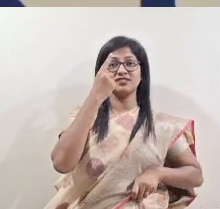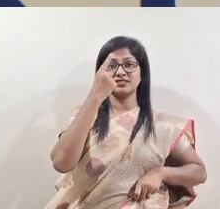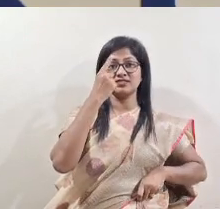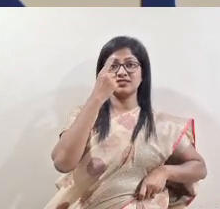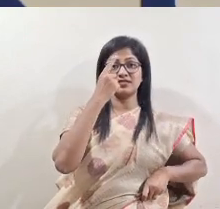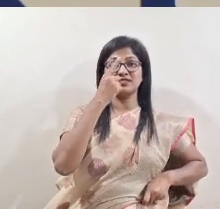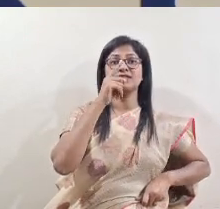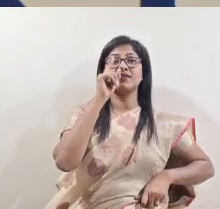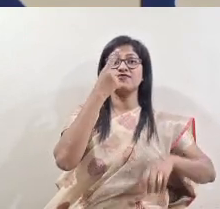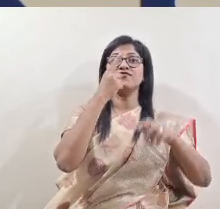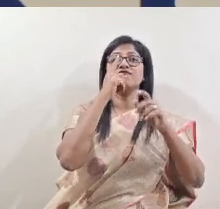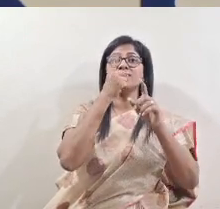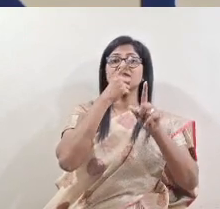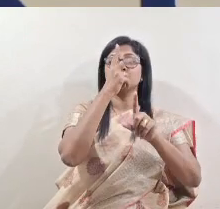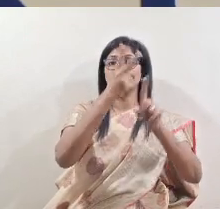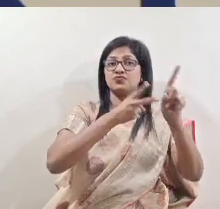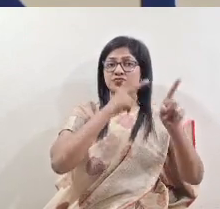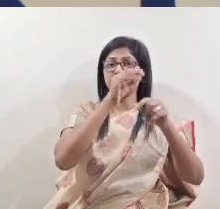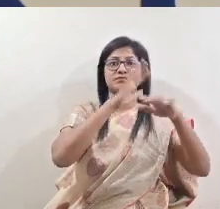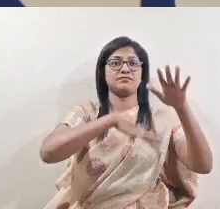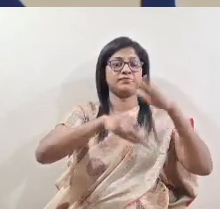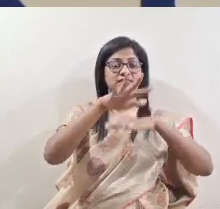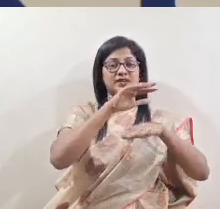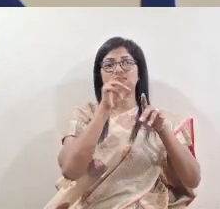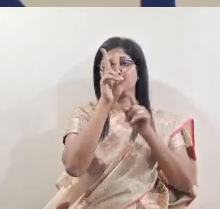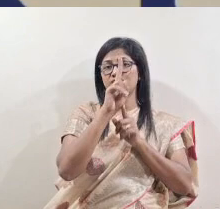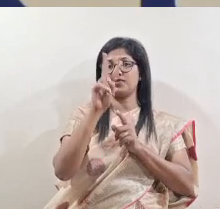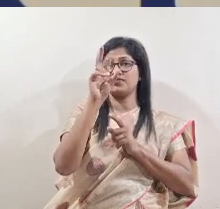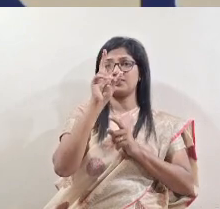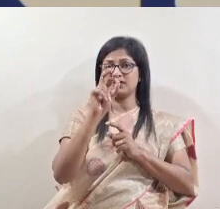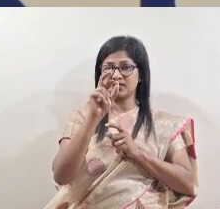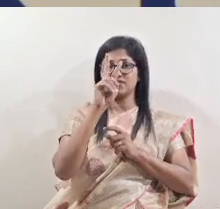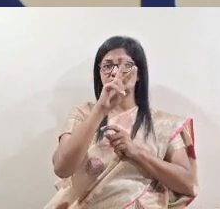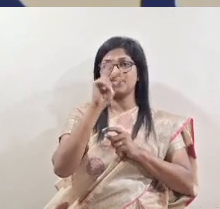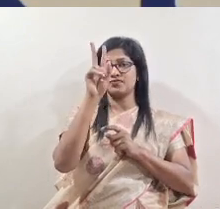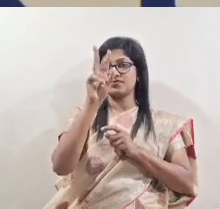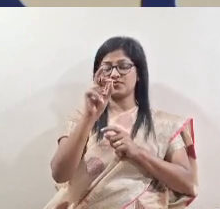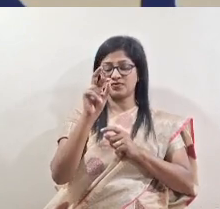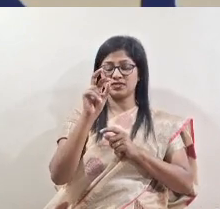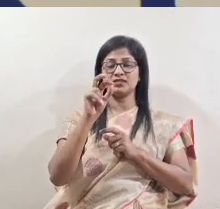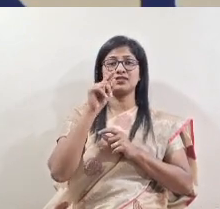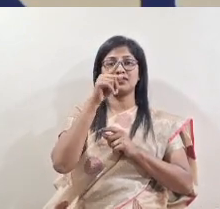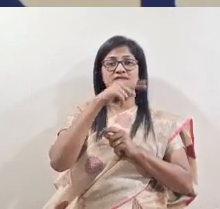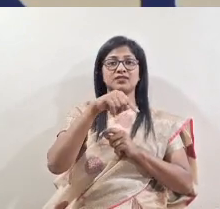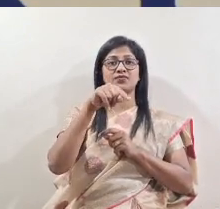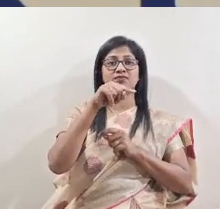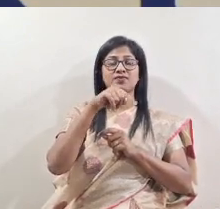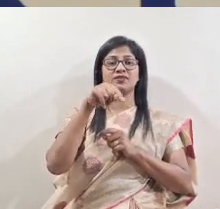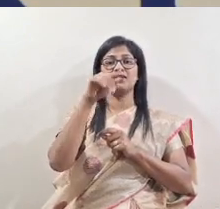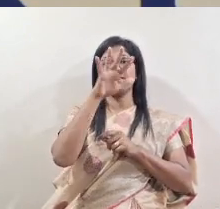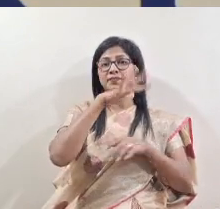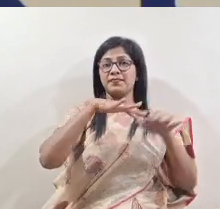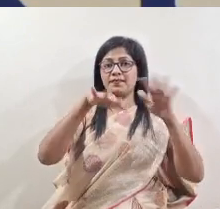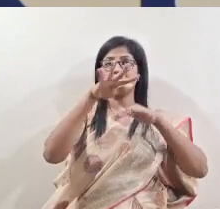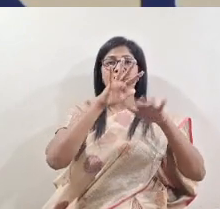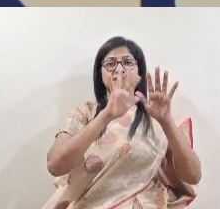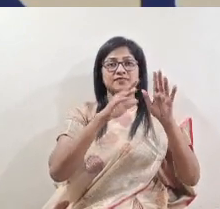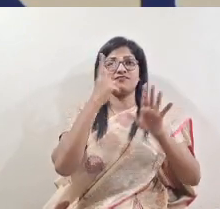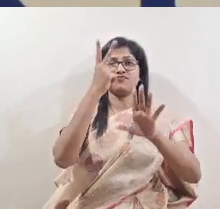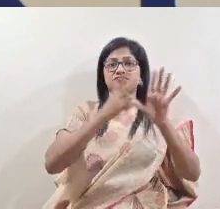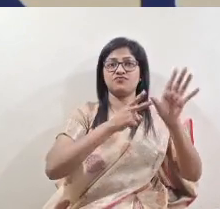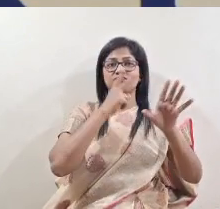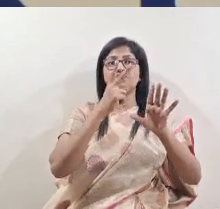thrust 2-year plan that 2010-2020 that they had planned for those